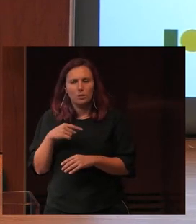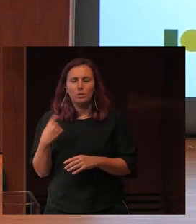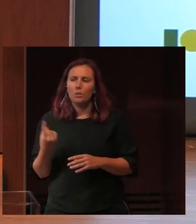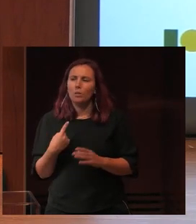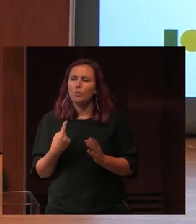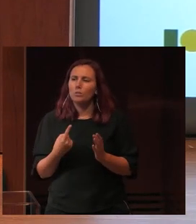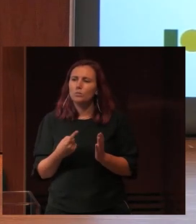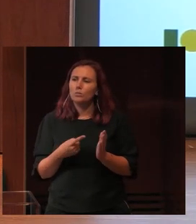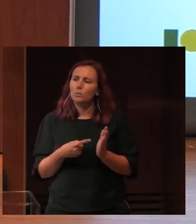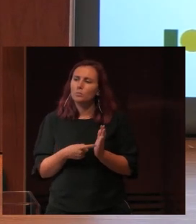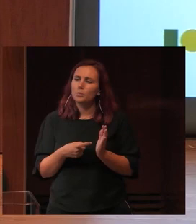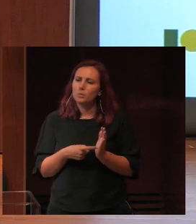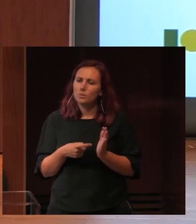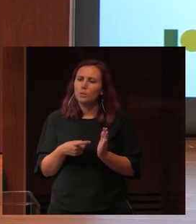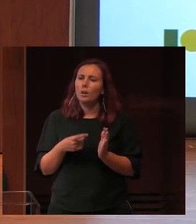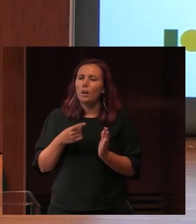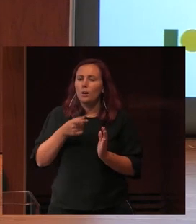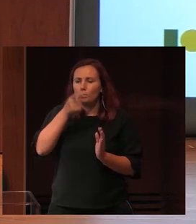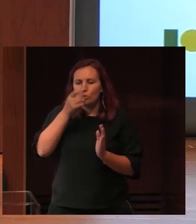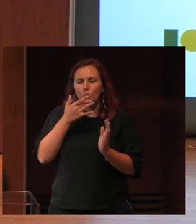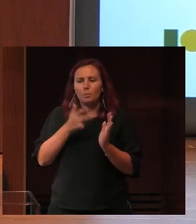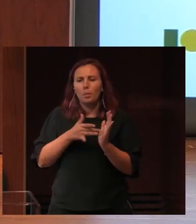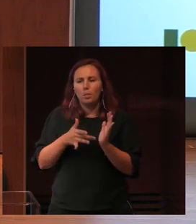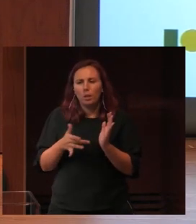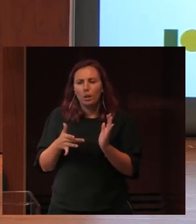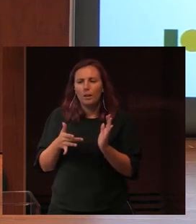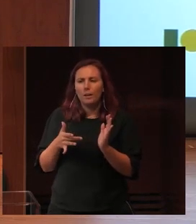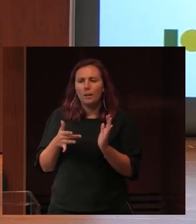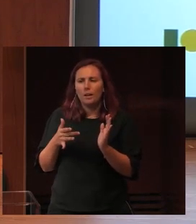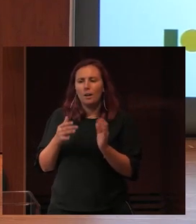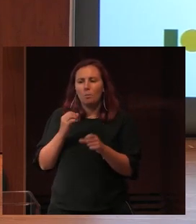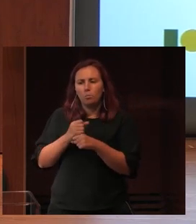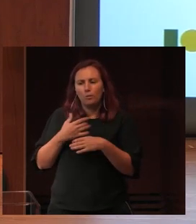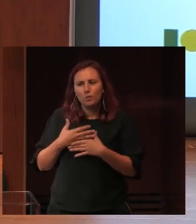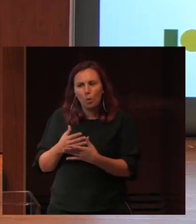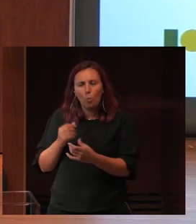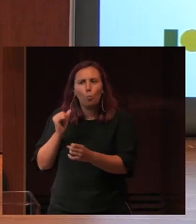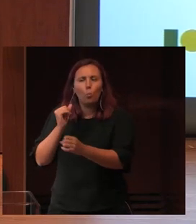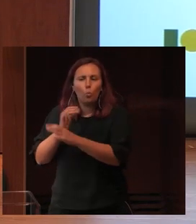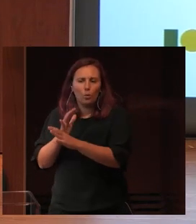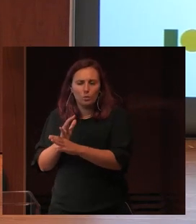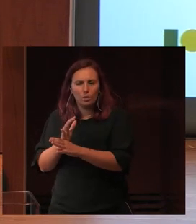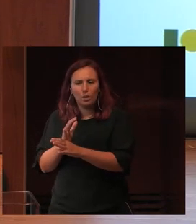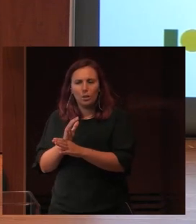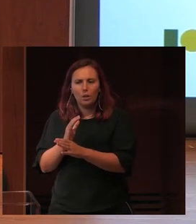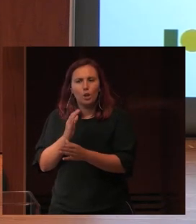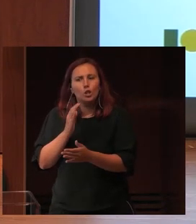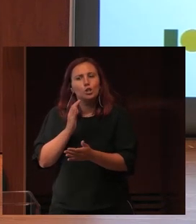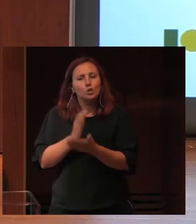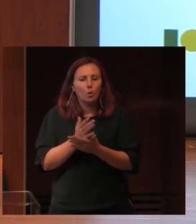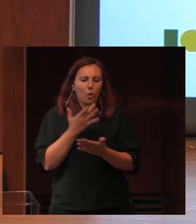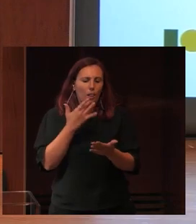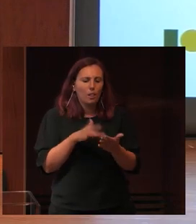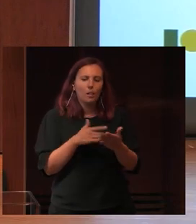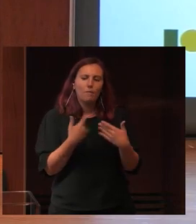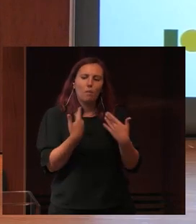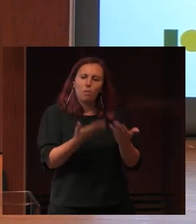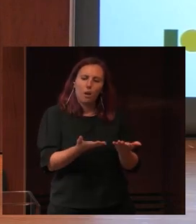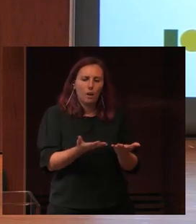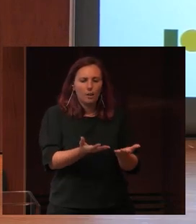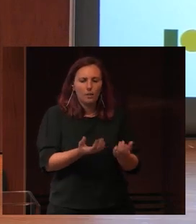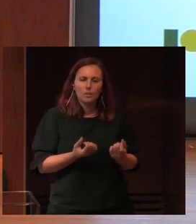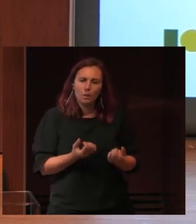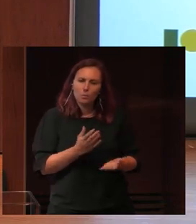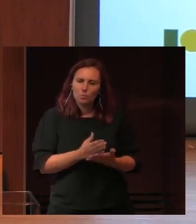do another job than to lend or receive books from the kids? You don't